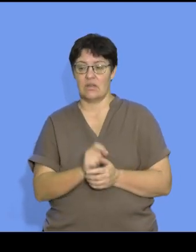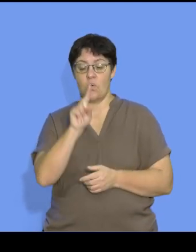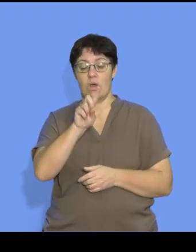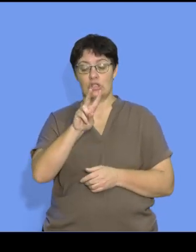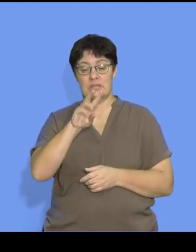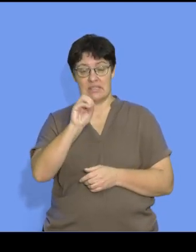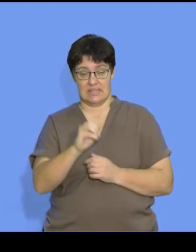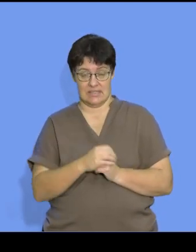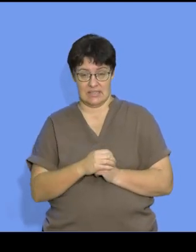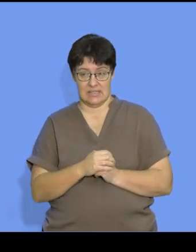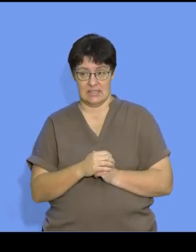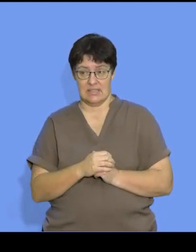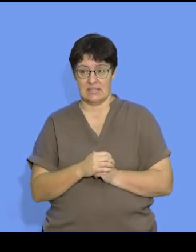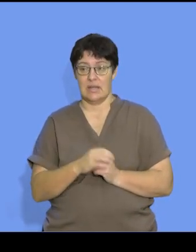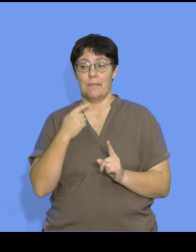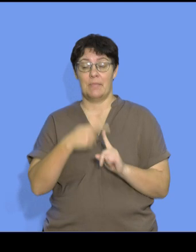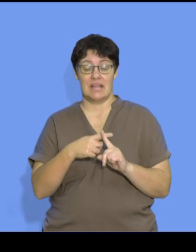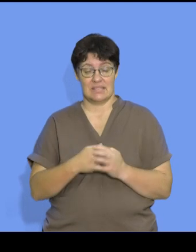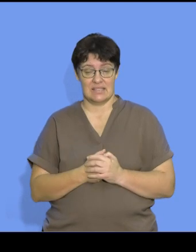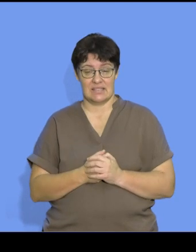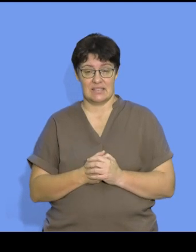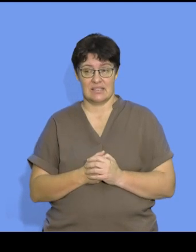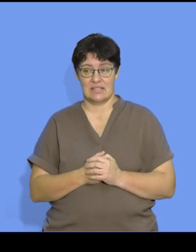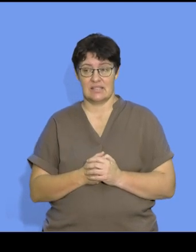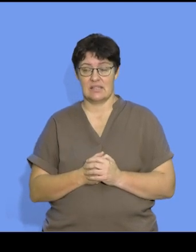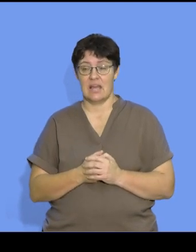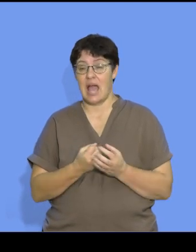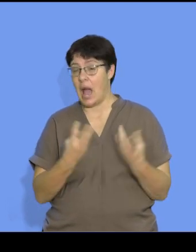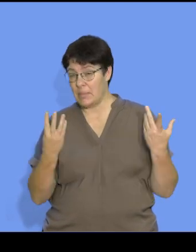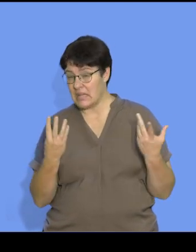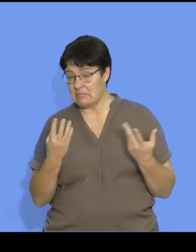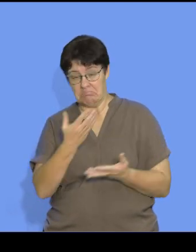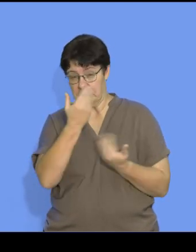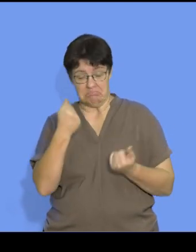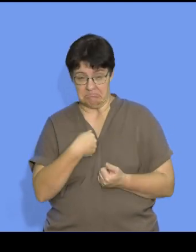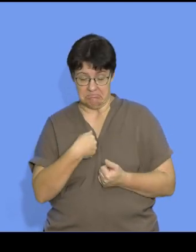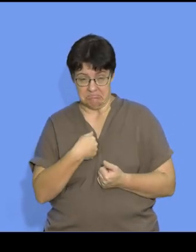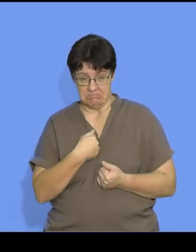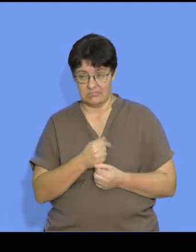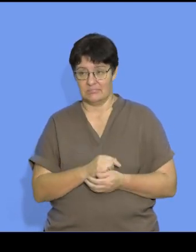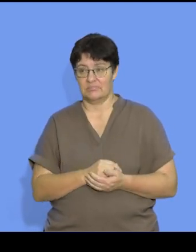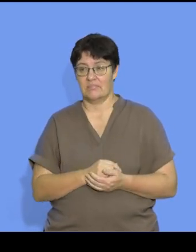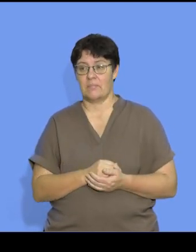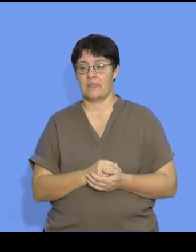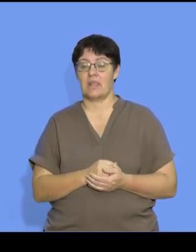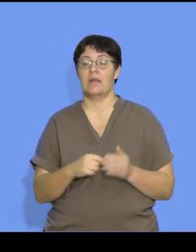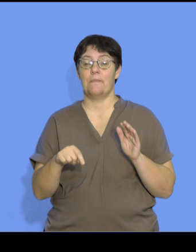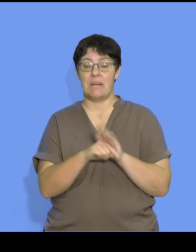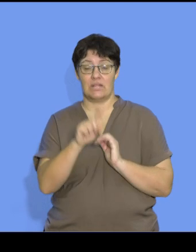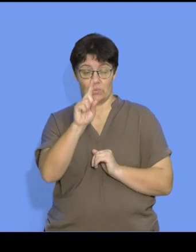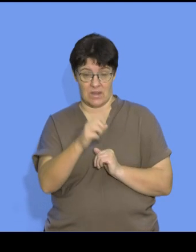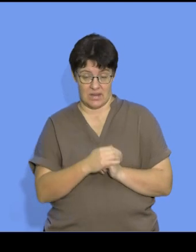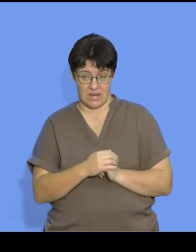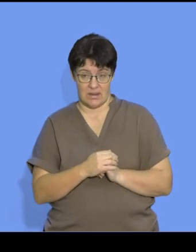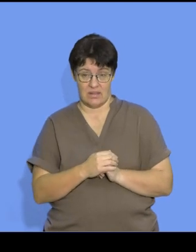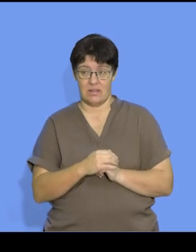120 plus the number of gigabytes. We don't know how many gigabytes she's purchased, minus 1